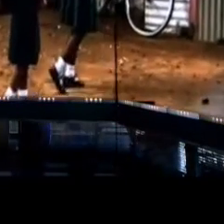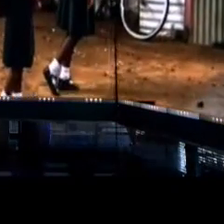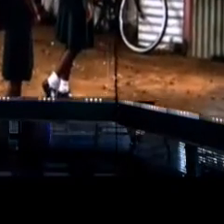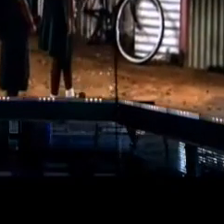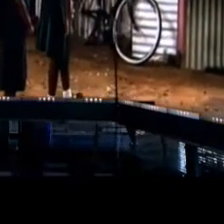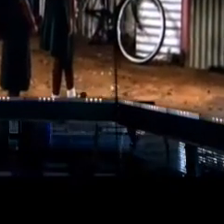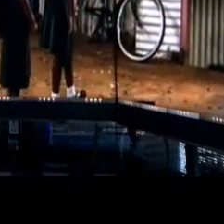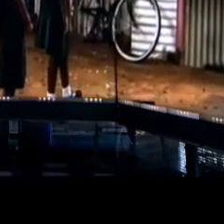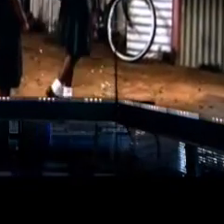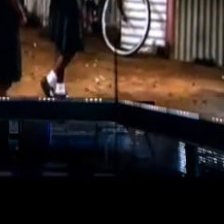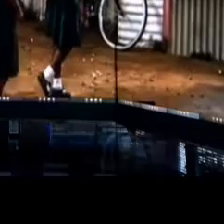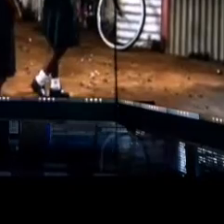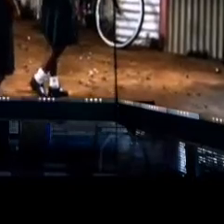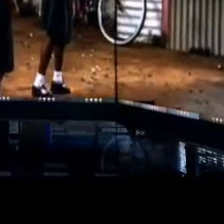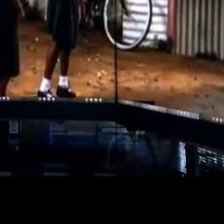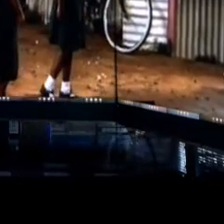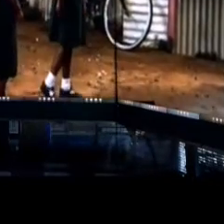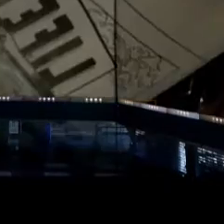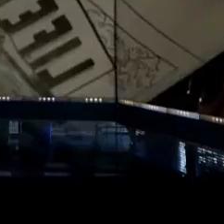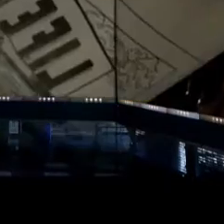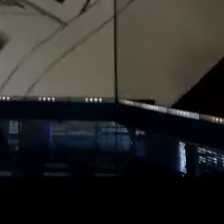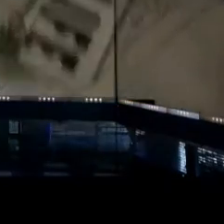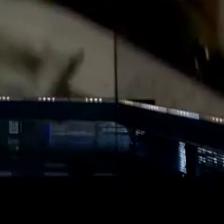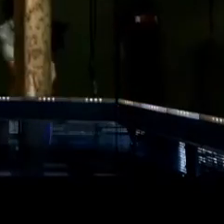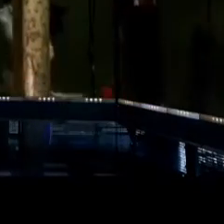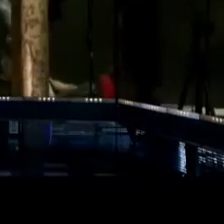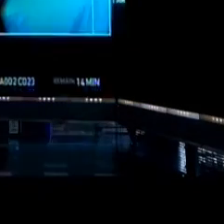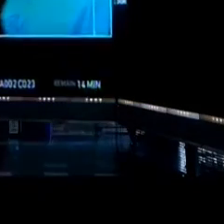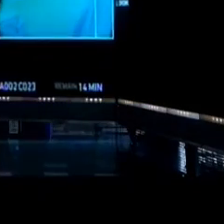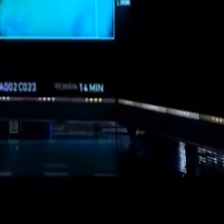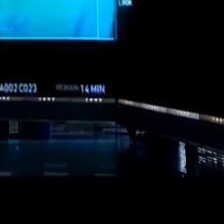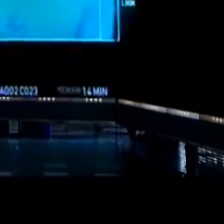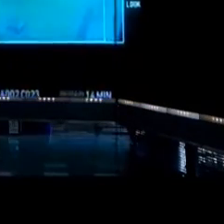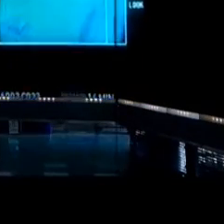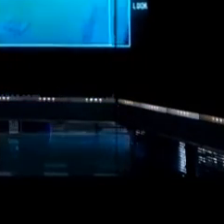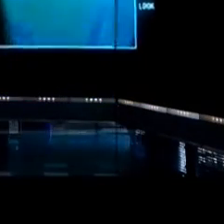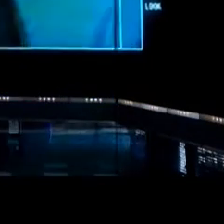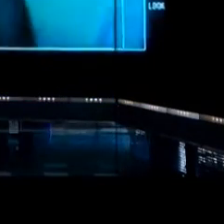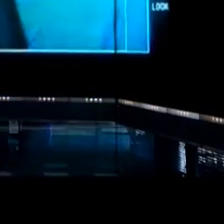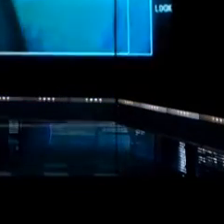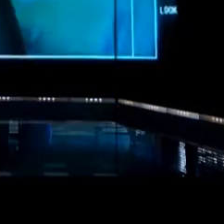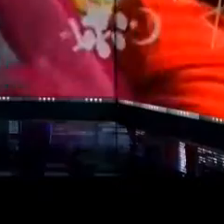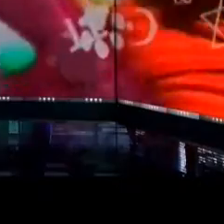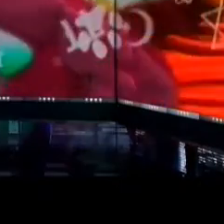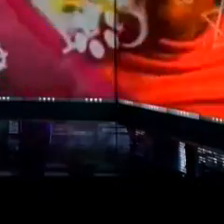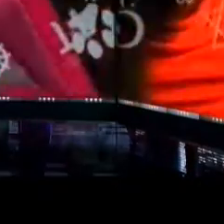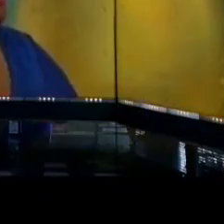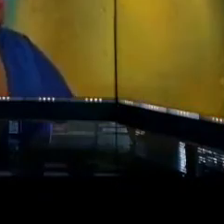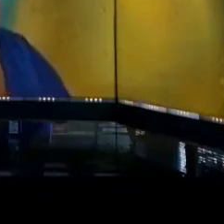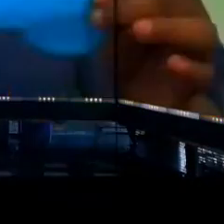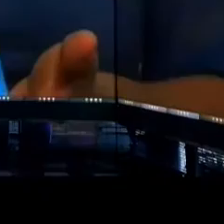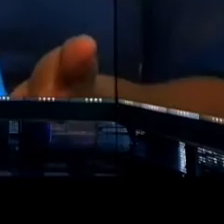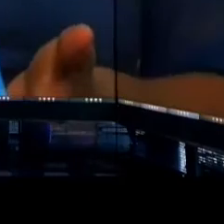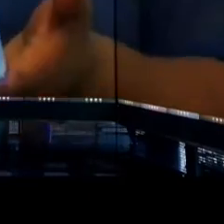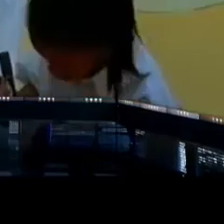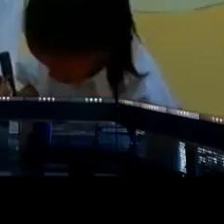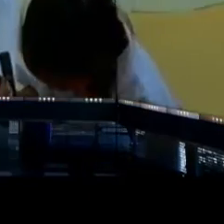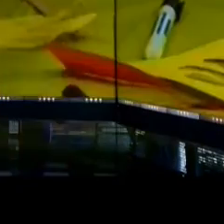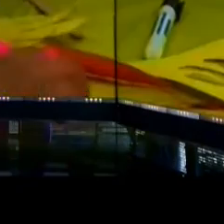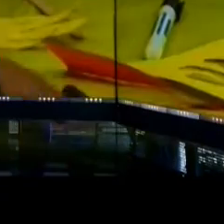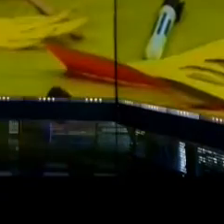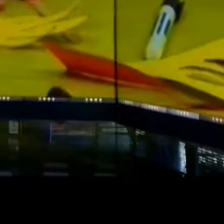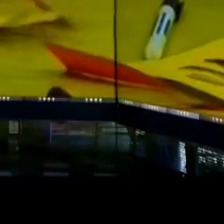Well, stay glued to your seat. 50 million people, that's 50 million riders. And let everybody know every